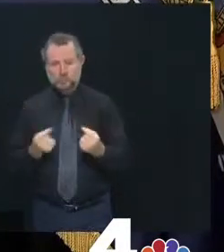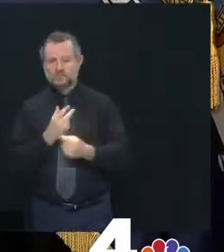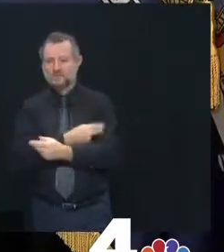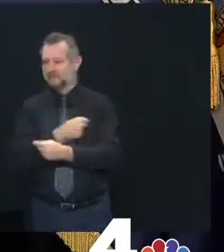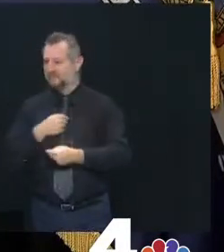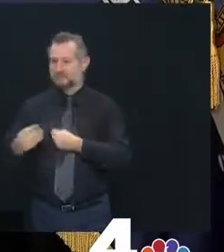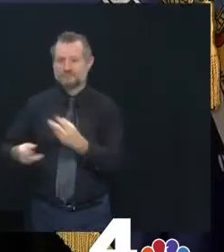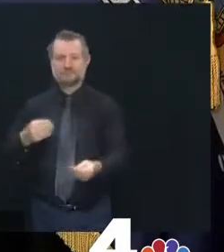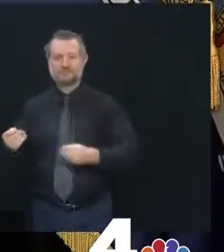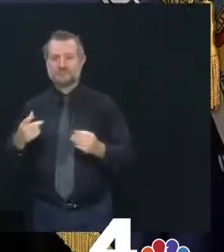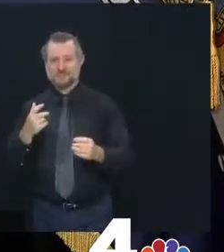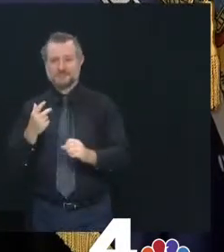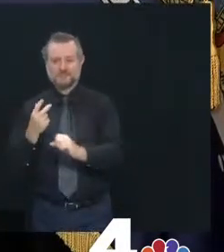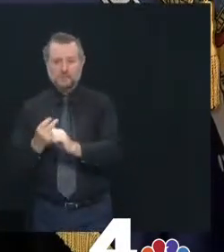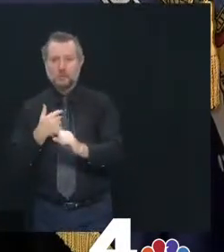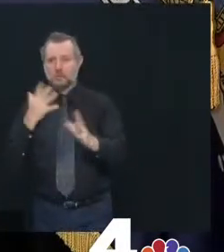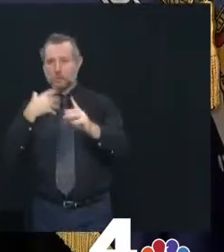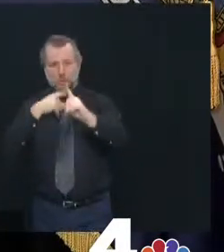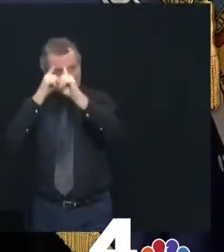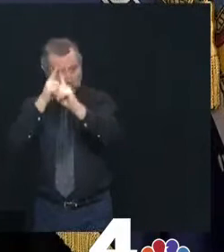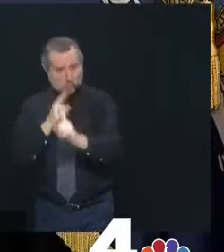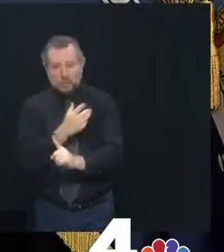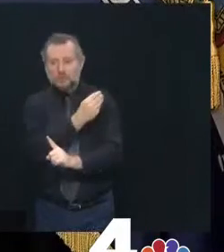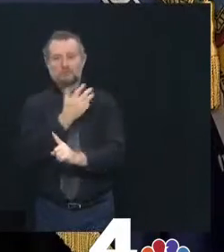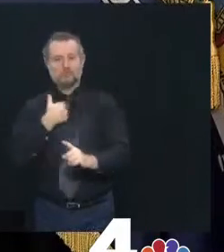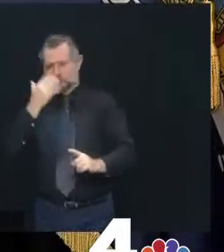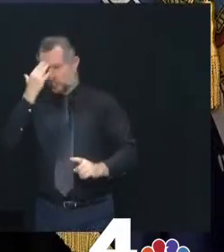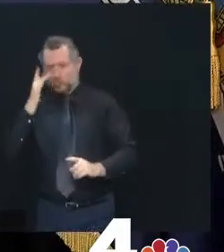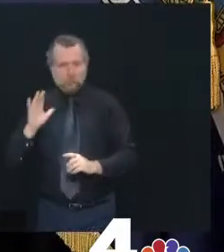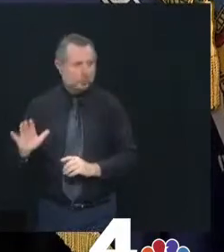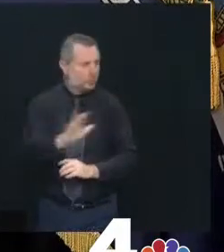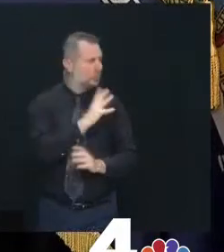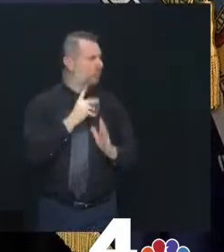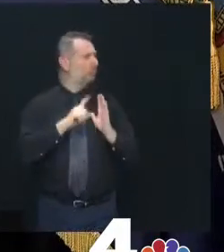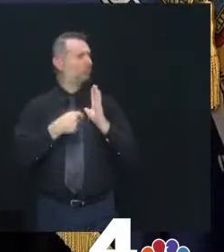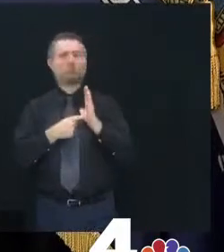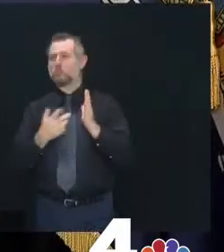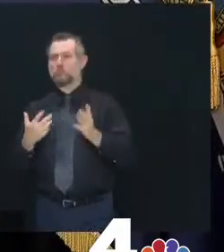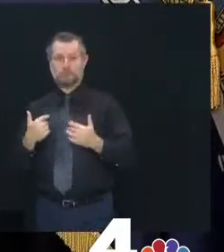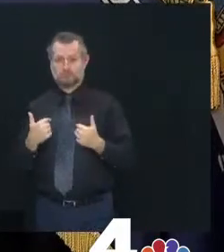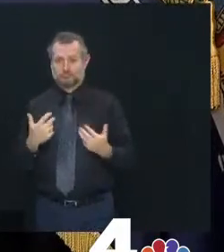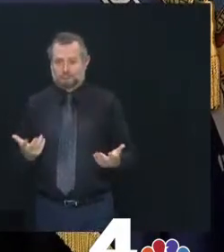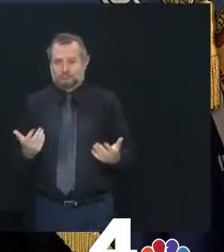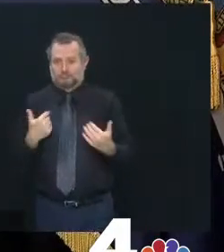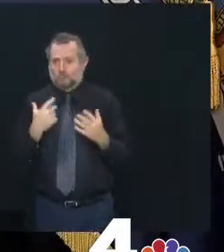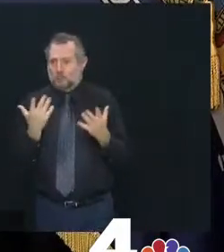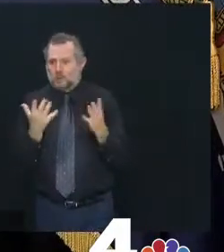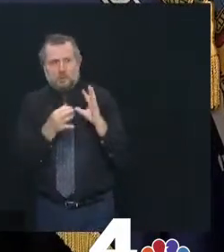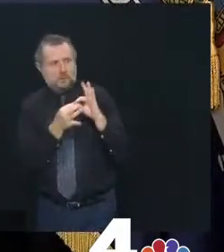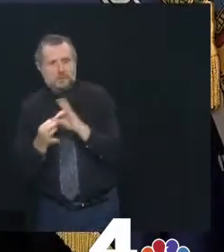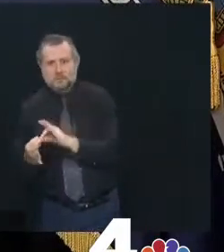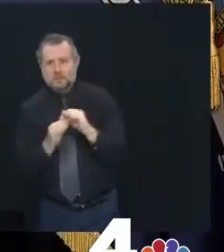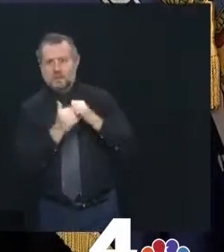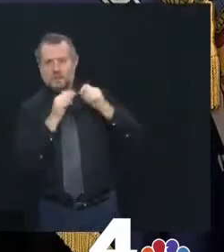have to accomplish and who does what. And where is the handoff? And how is it going to